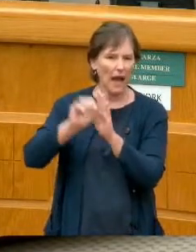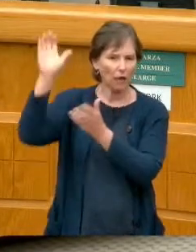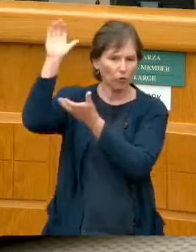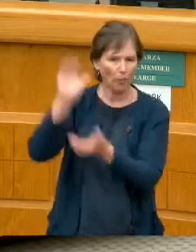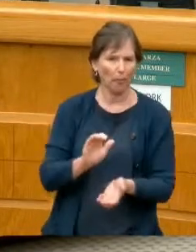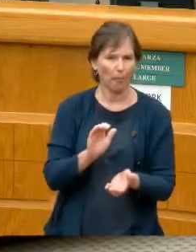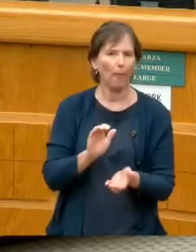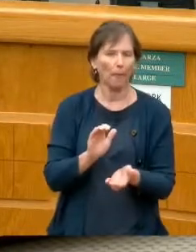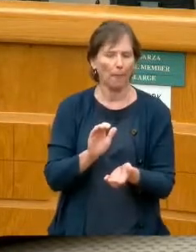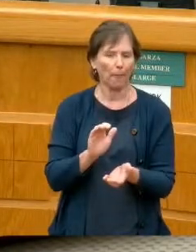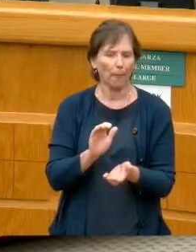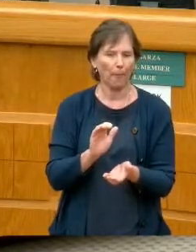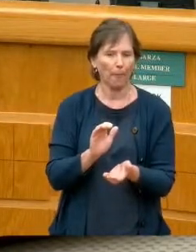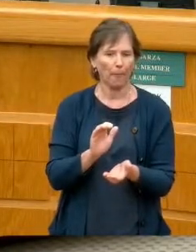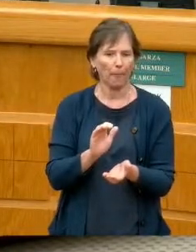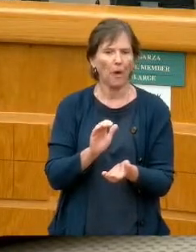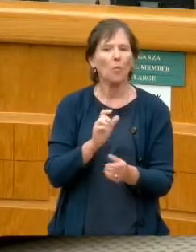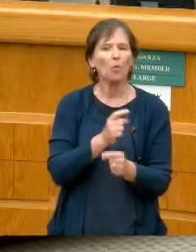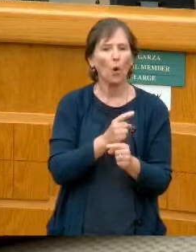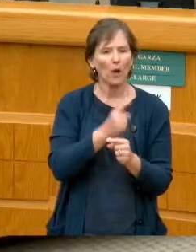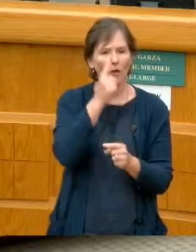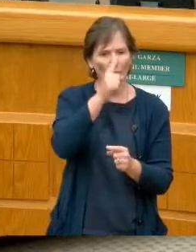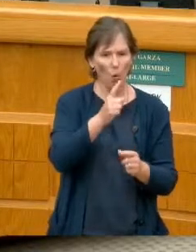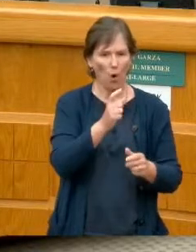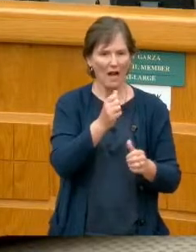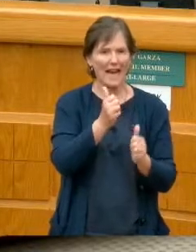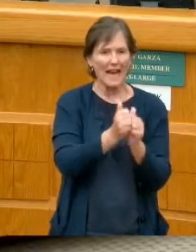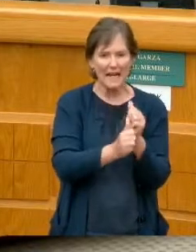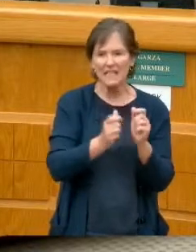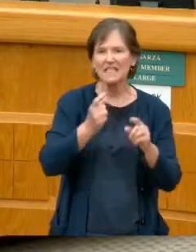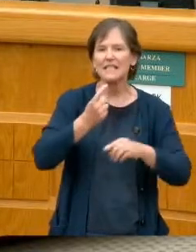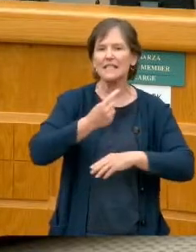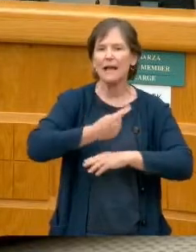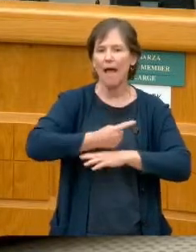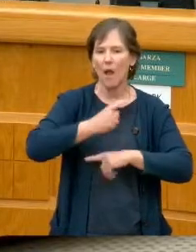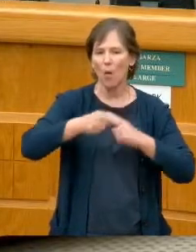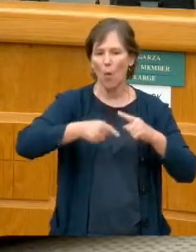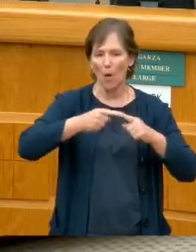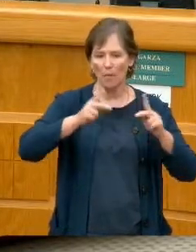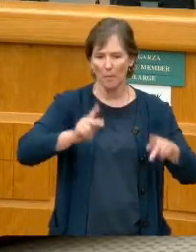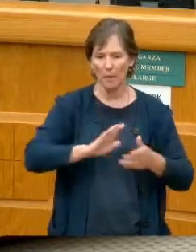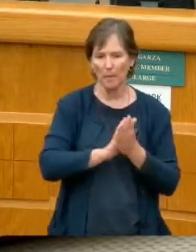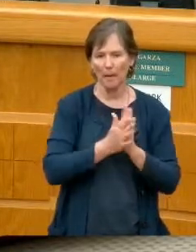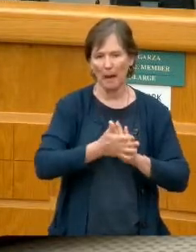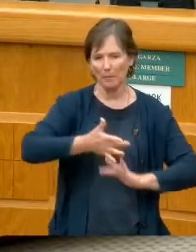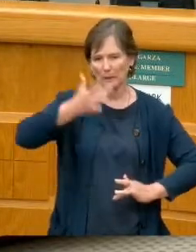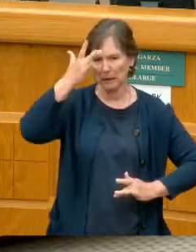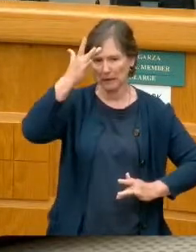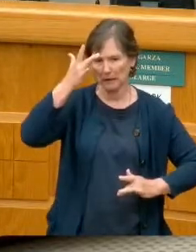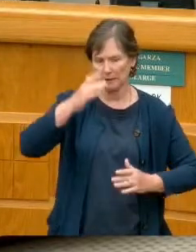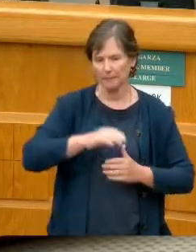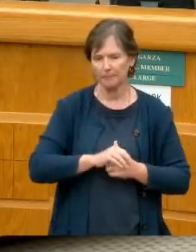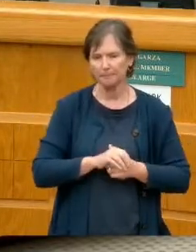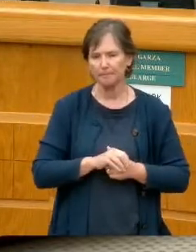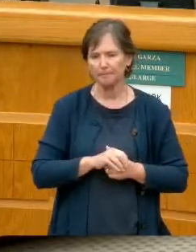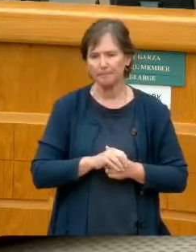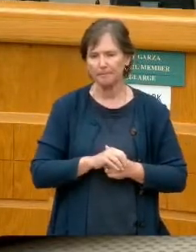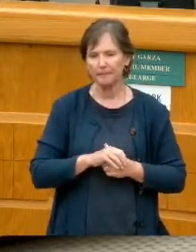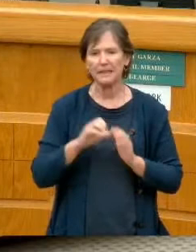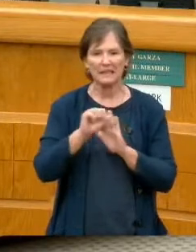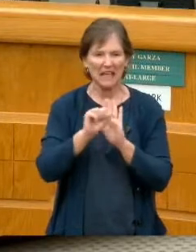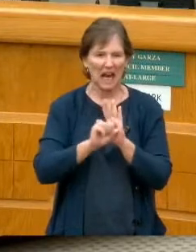day. It's not the data drop number, but it's rather the number of new cases confirmed by the state and reported to us.